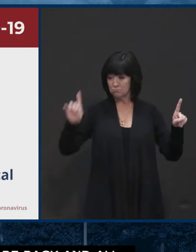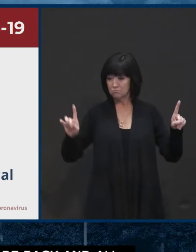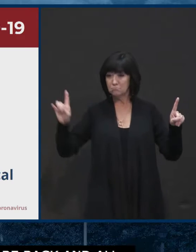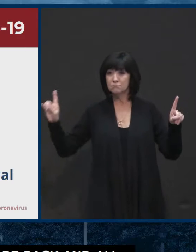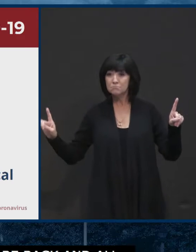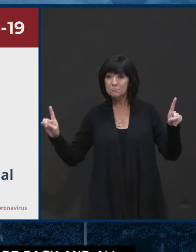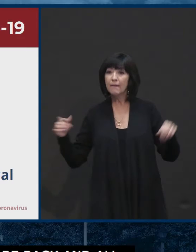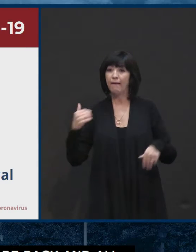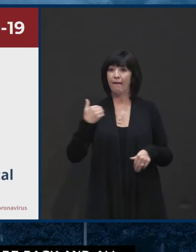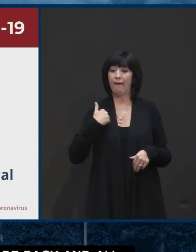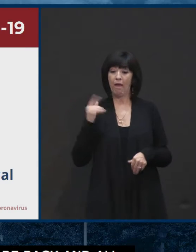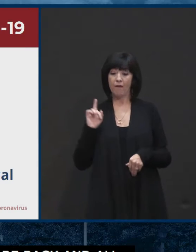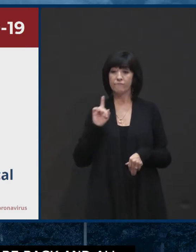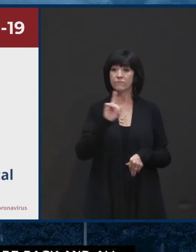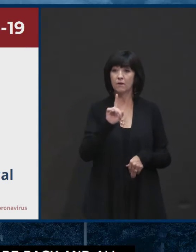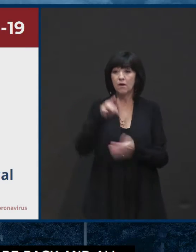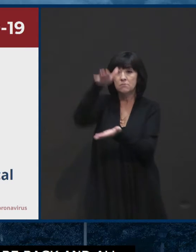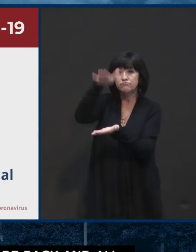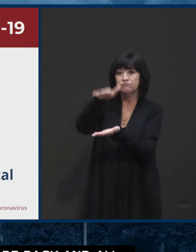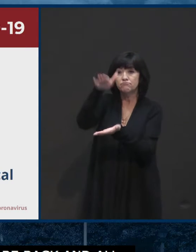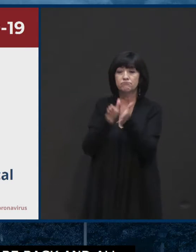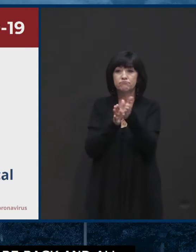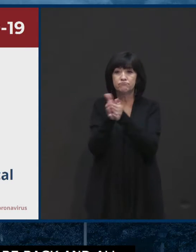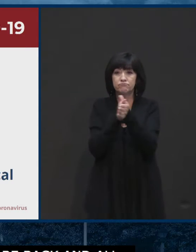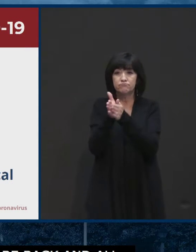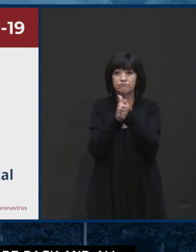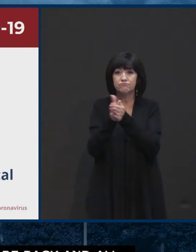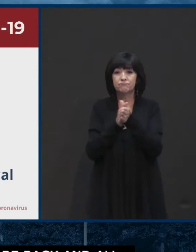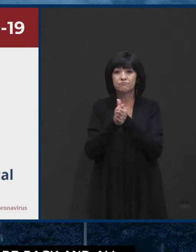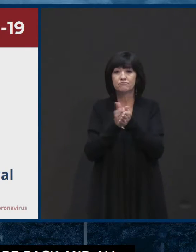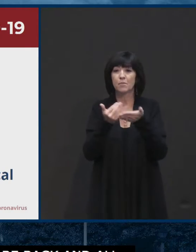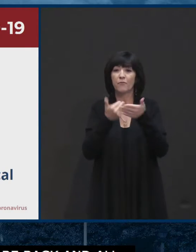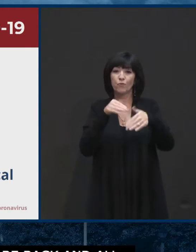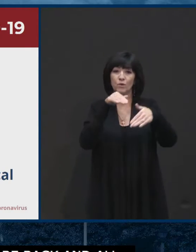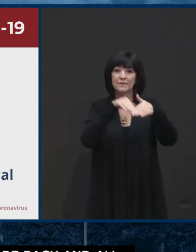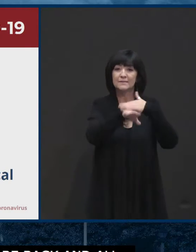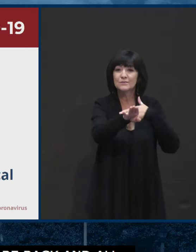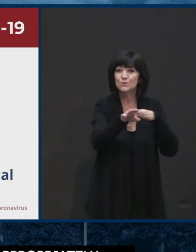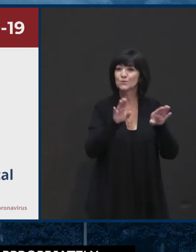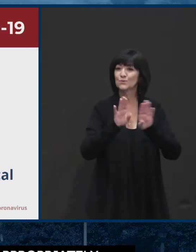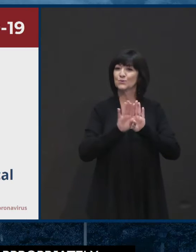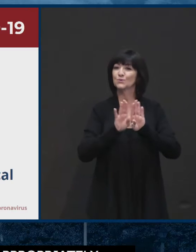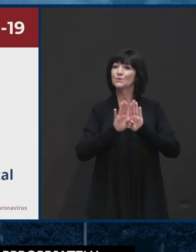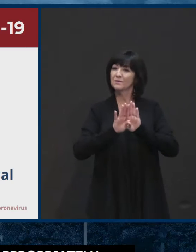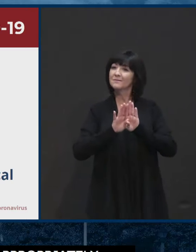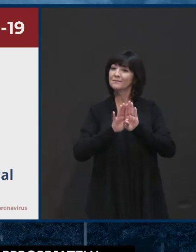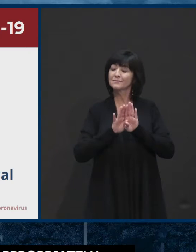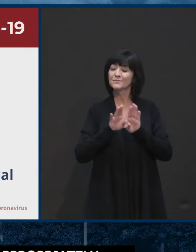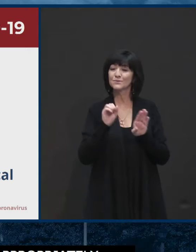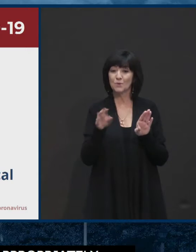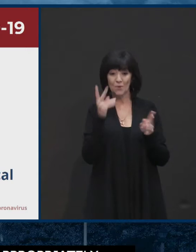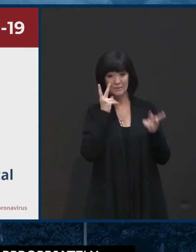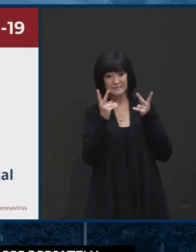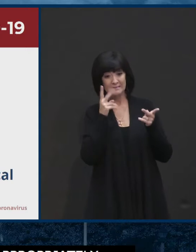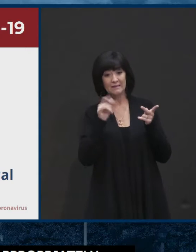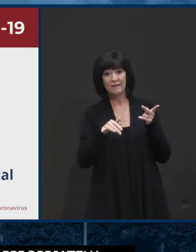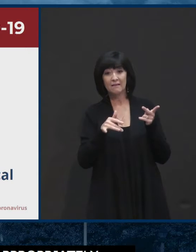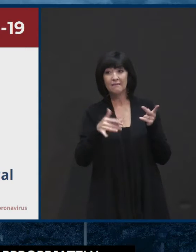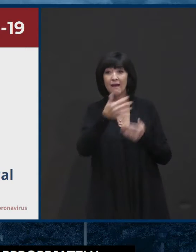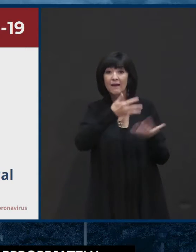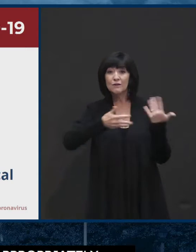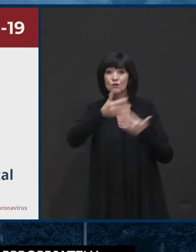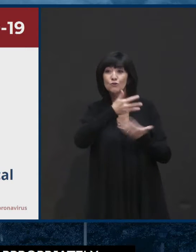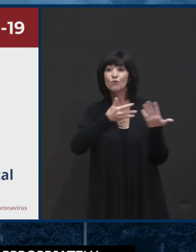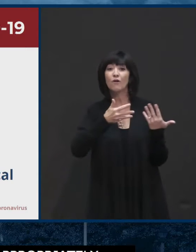stations at the doors, and that interaction that's so critically important. That's our objective.